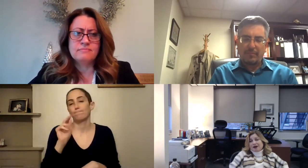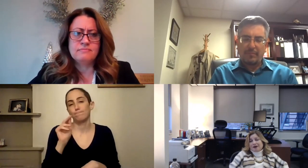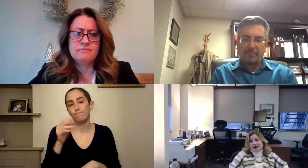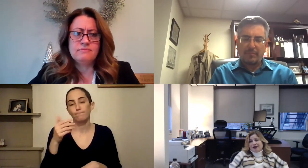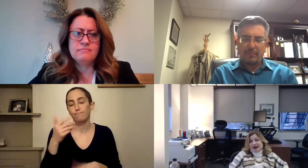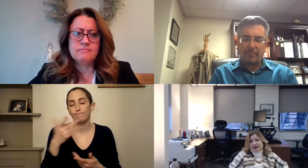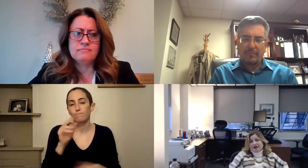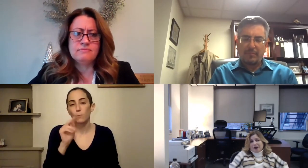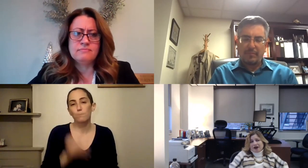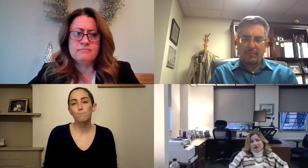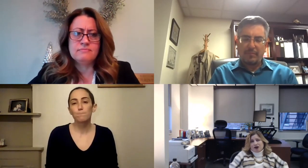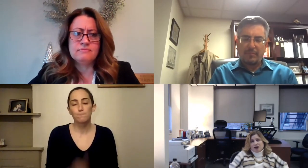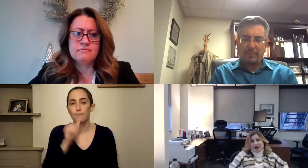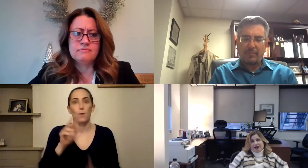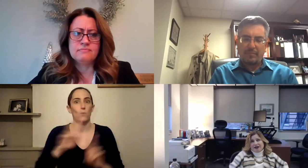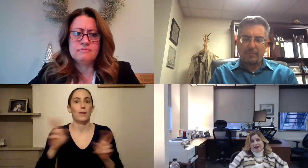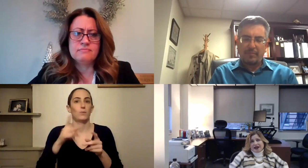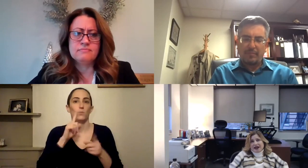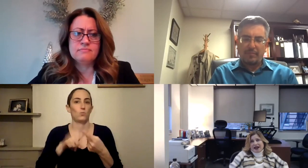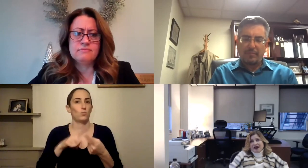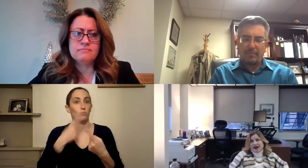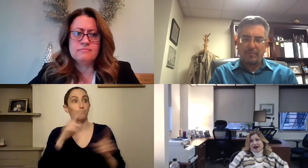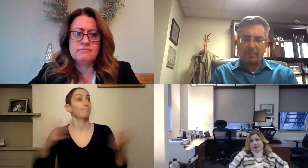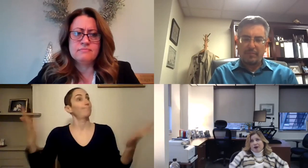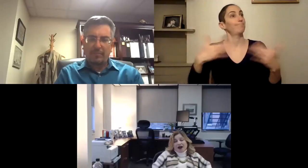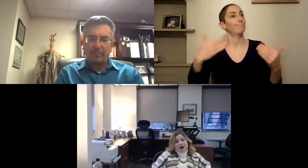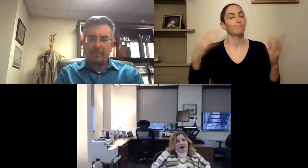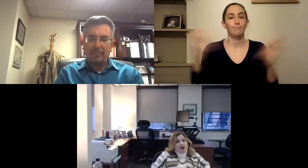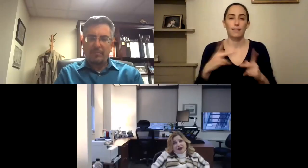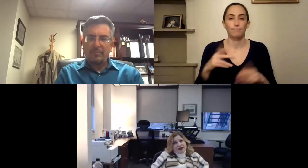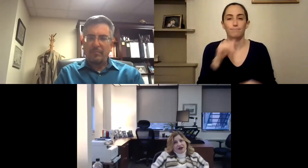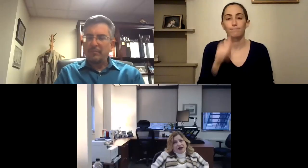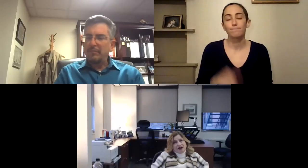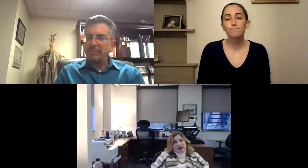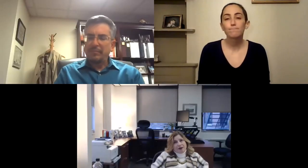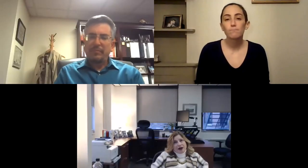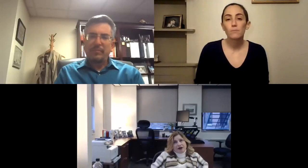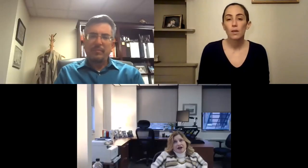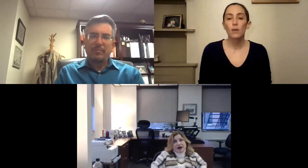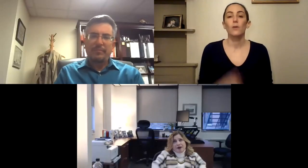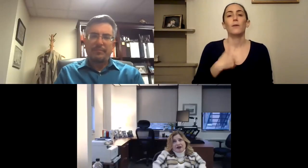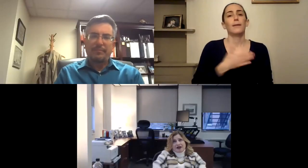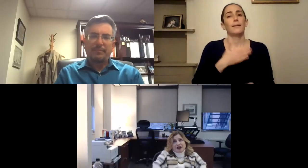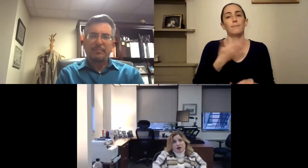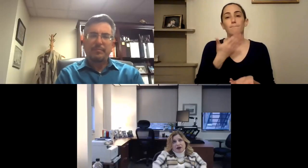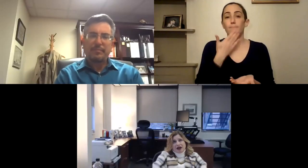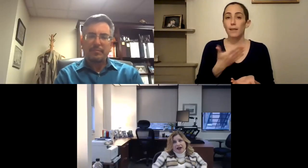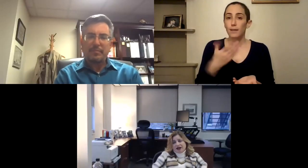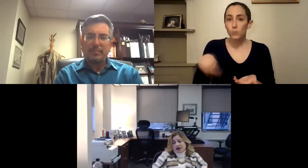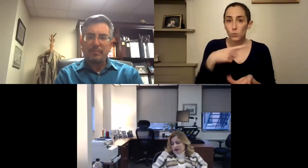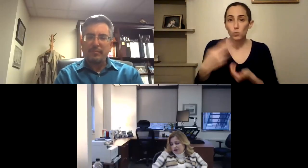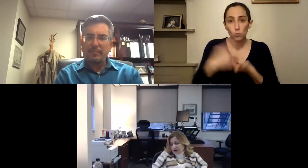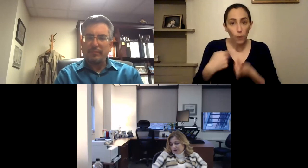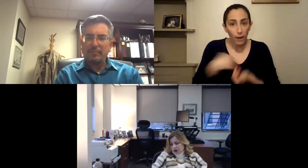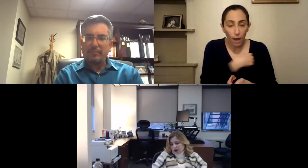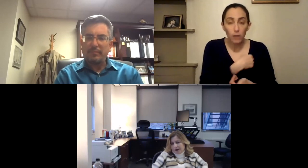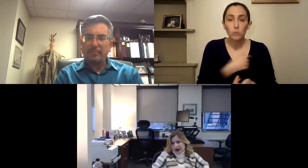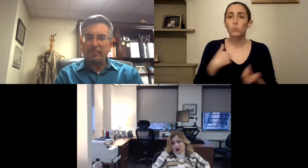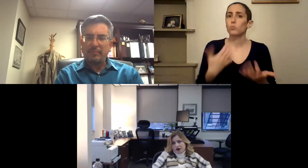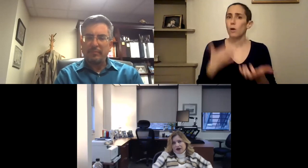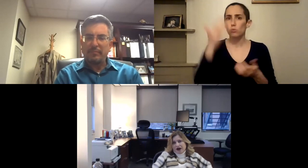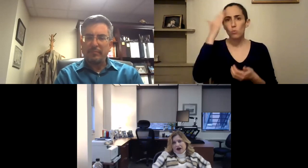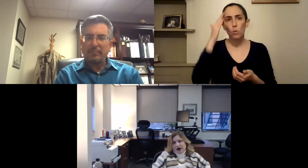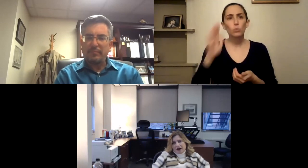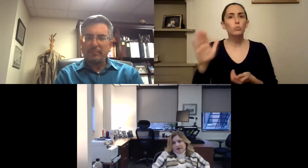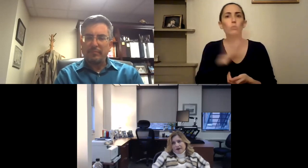I really want to thank everybody for joining us today. We are interested in hearing about the topics that you would like to learn more